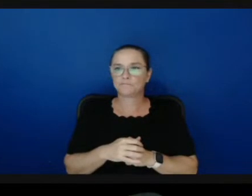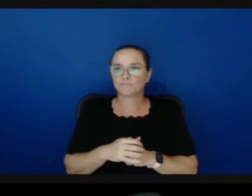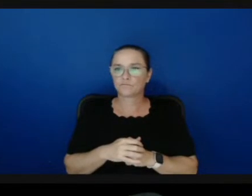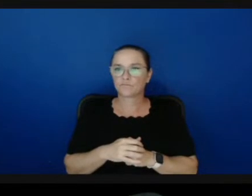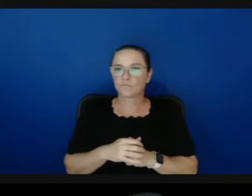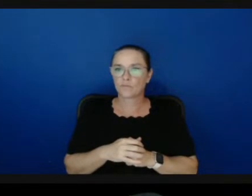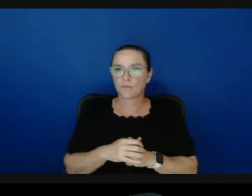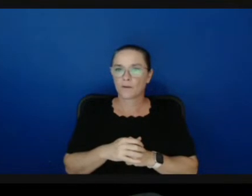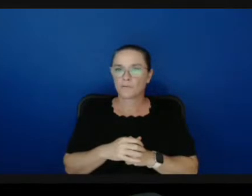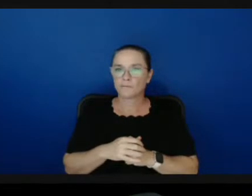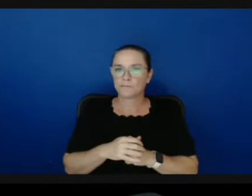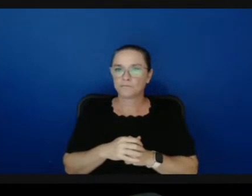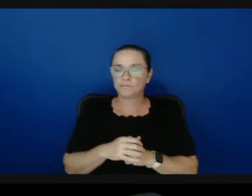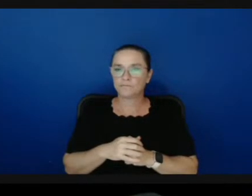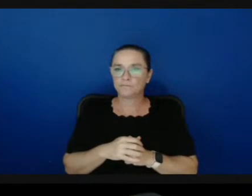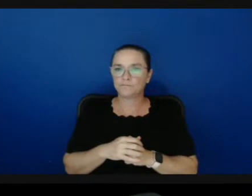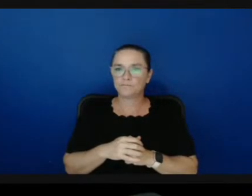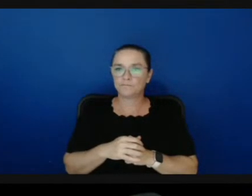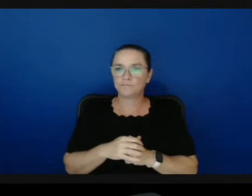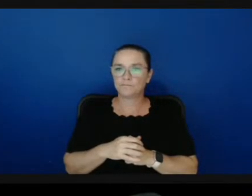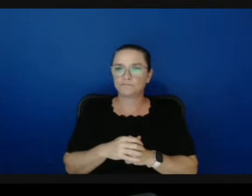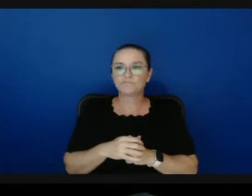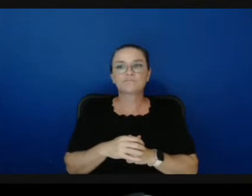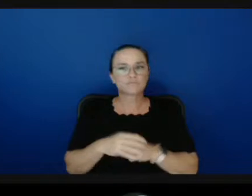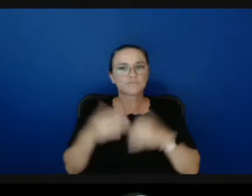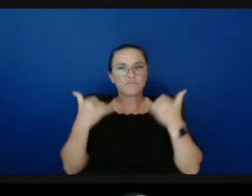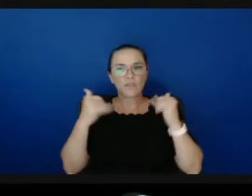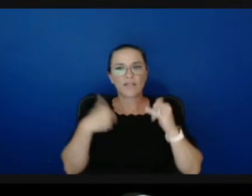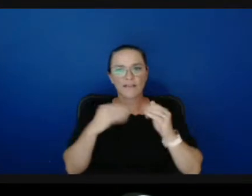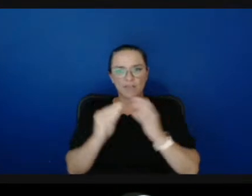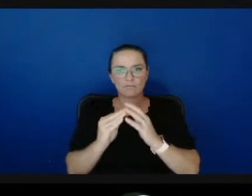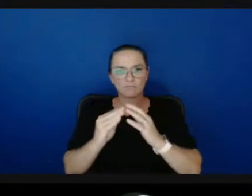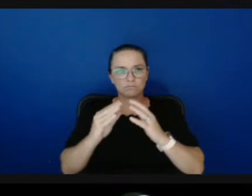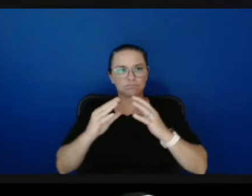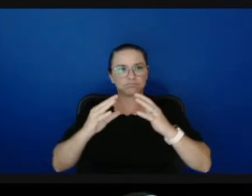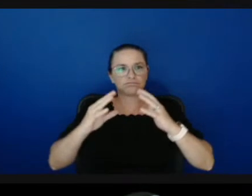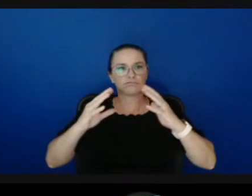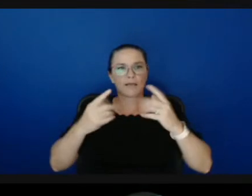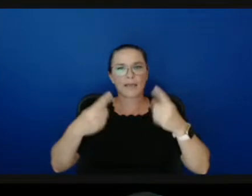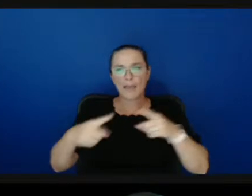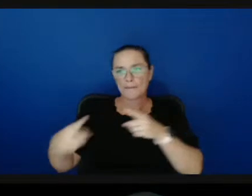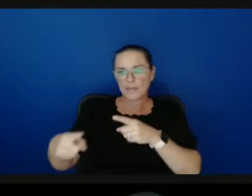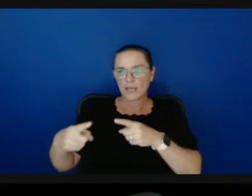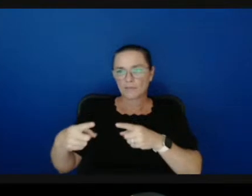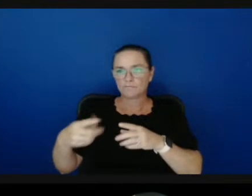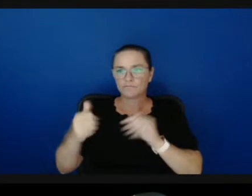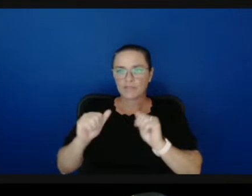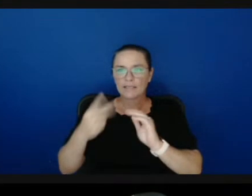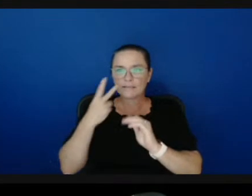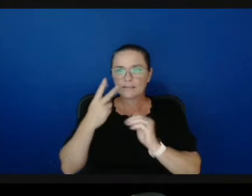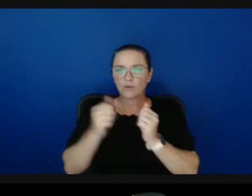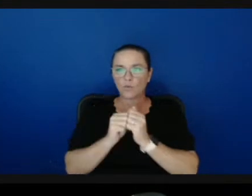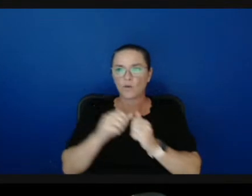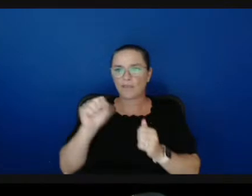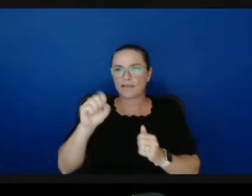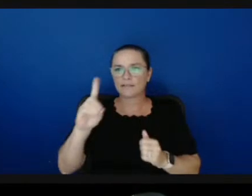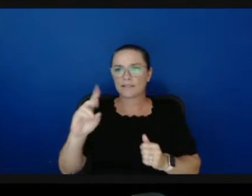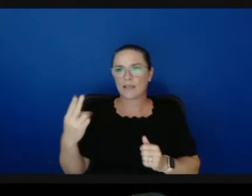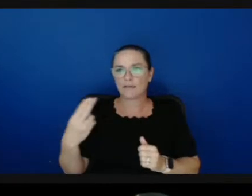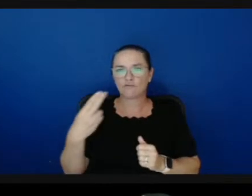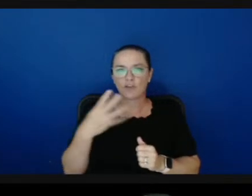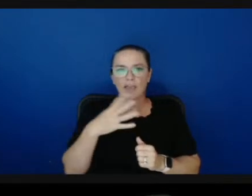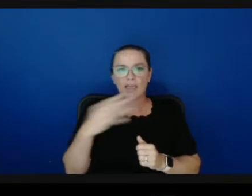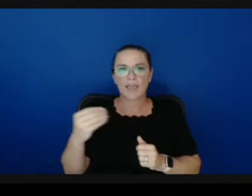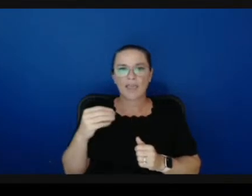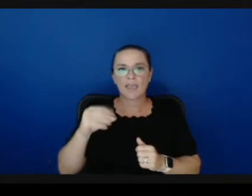noting inflation of the volcano through tilt meters at Sand Hill, as well as Uikahuna